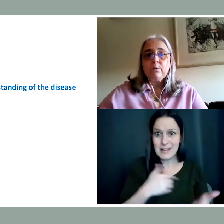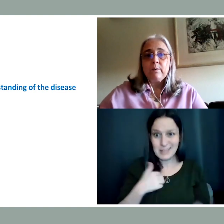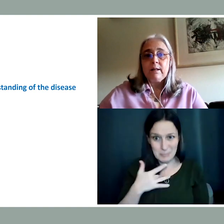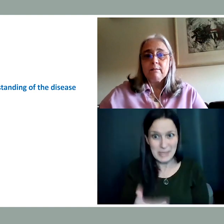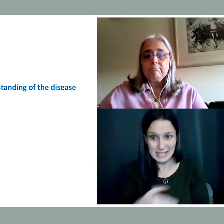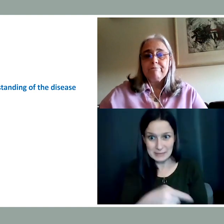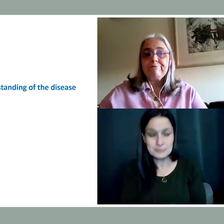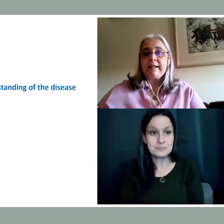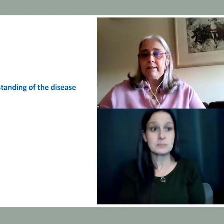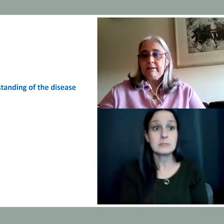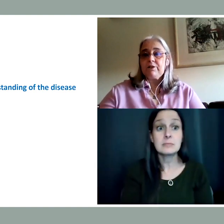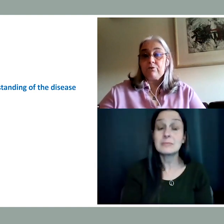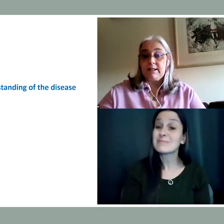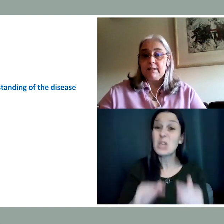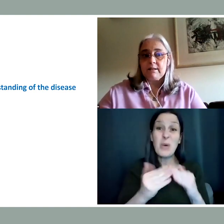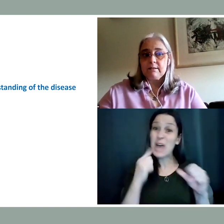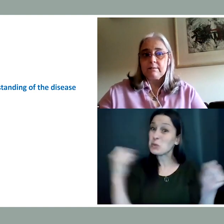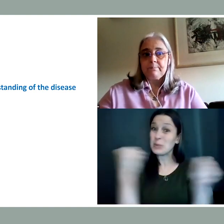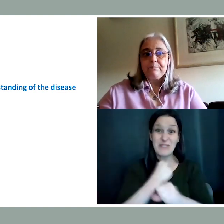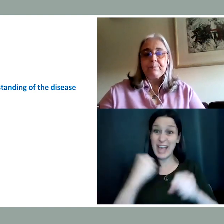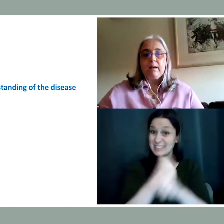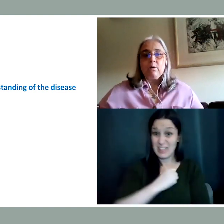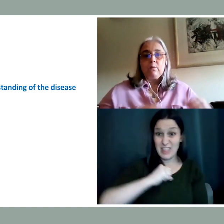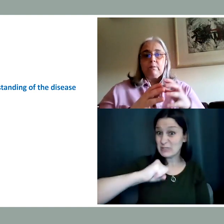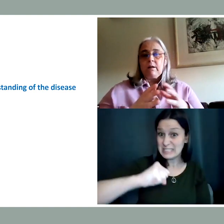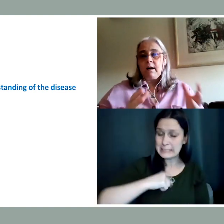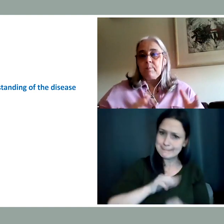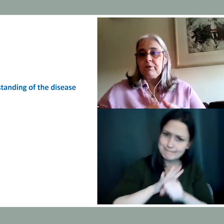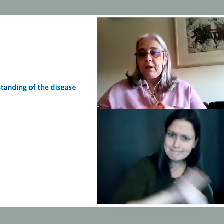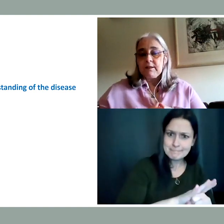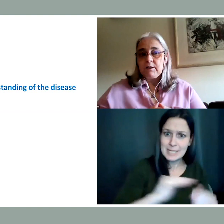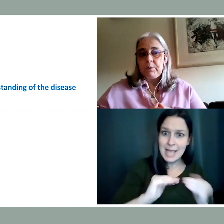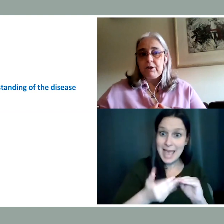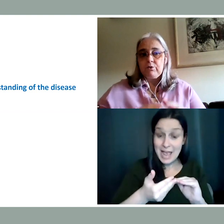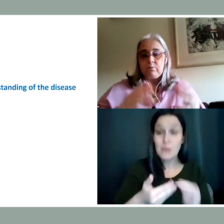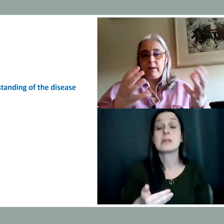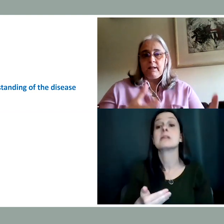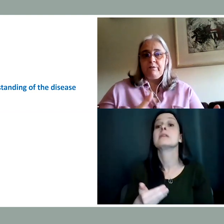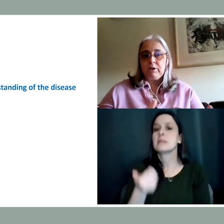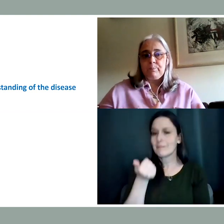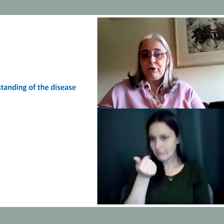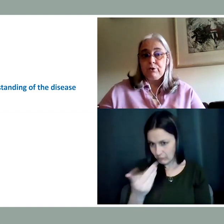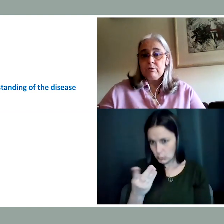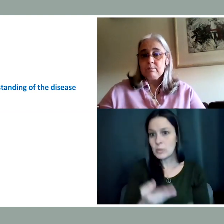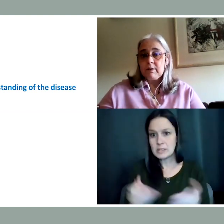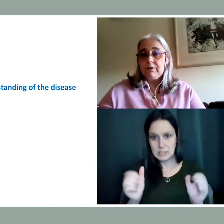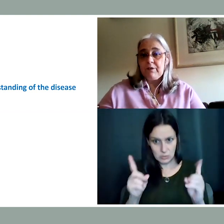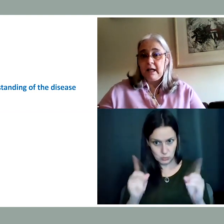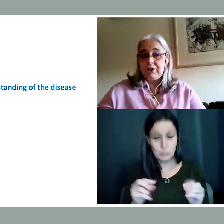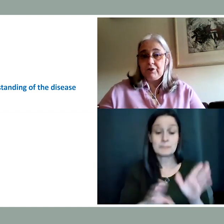how can we fight this resistance? There are a couple of things that we can do. We can develop